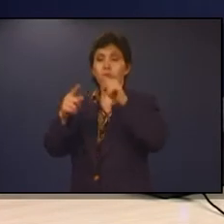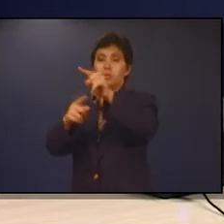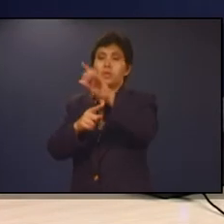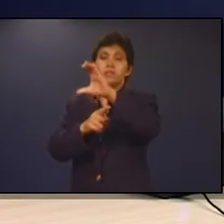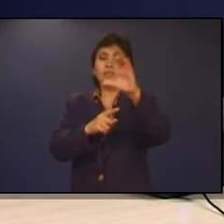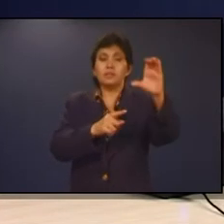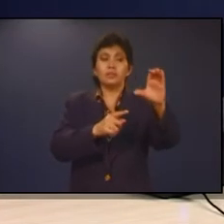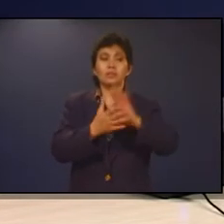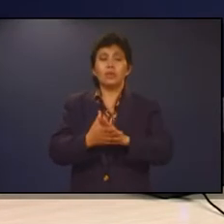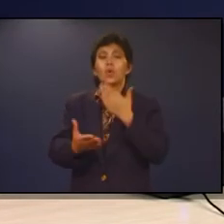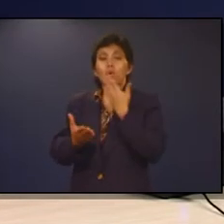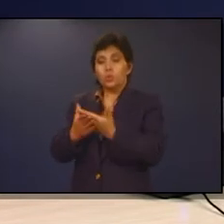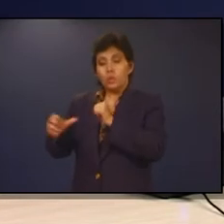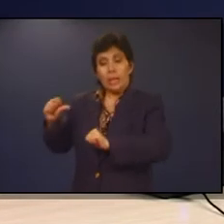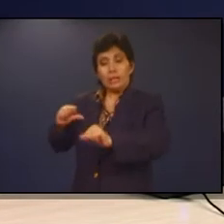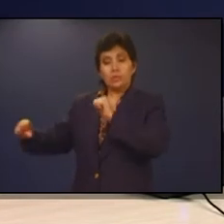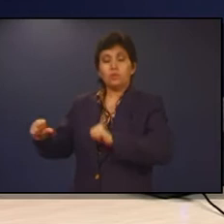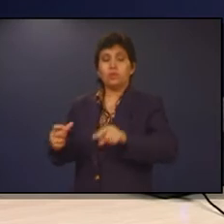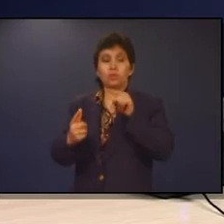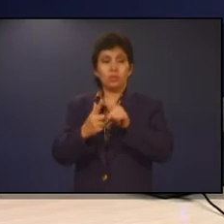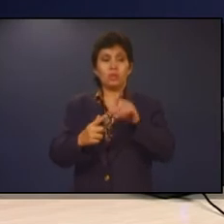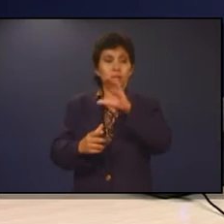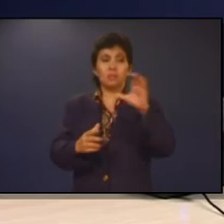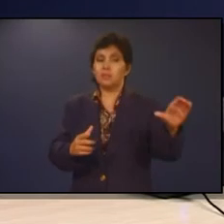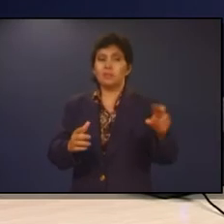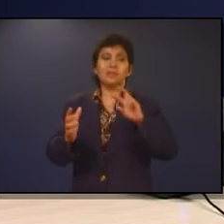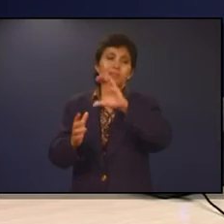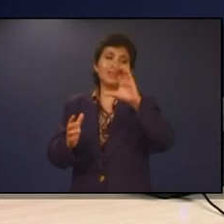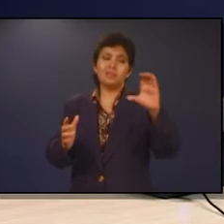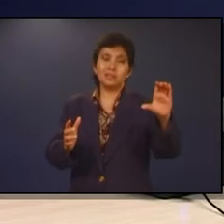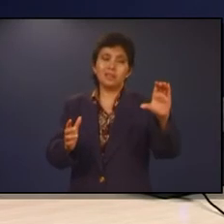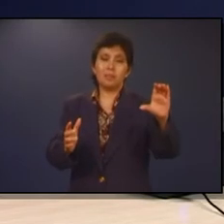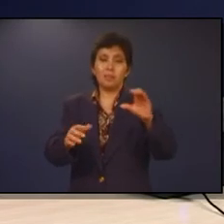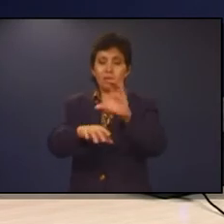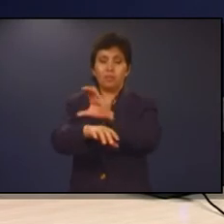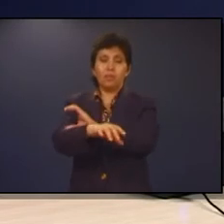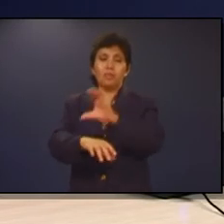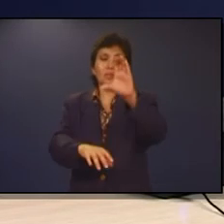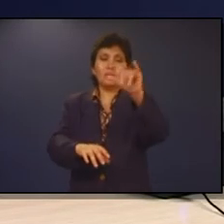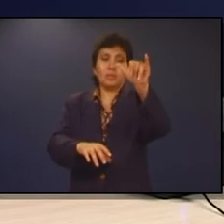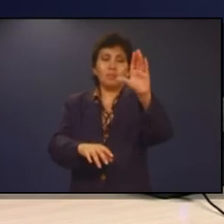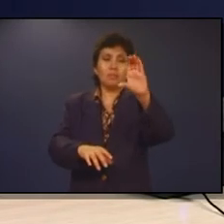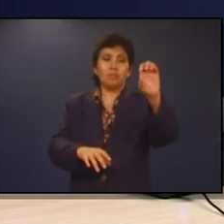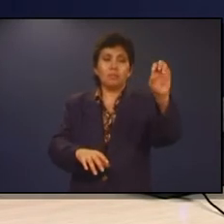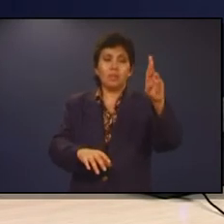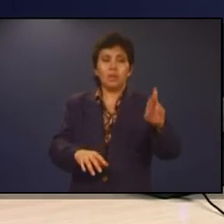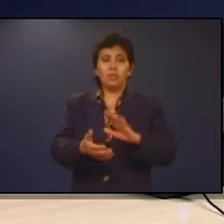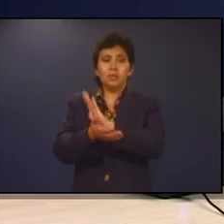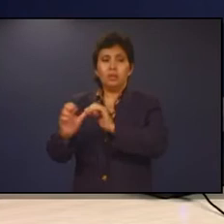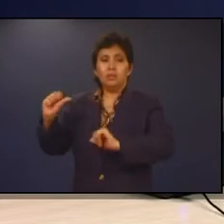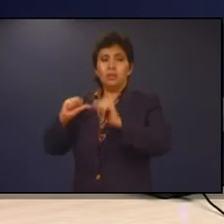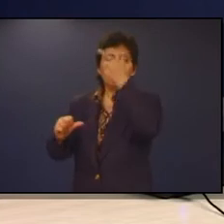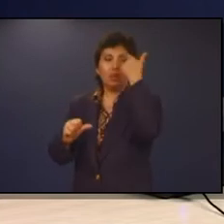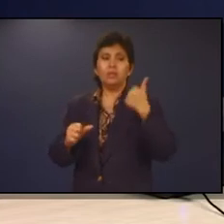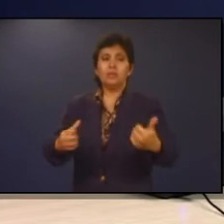has a good attitude towards CC. By the way, CC means a cyber cafe. Yeah, his attitude comes because